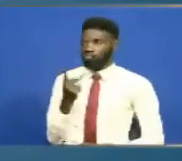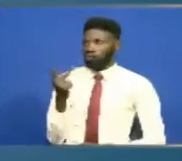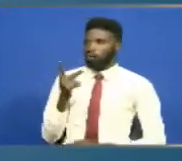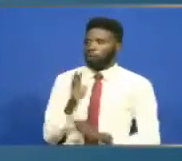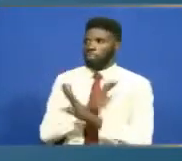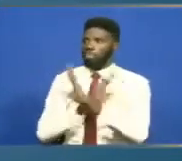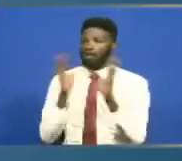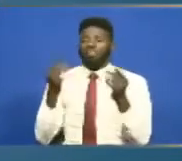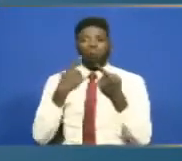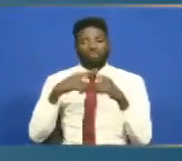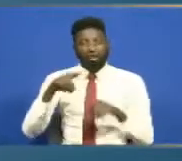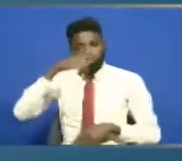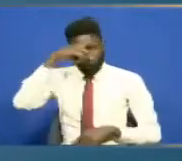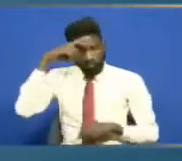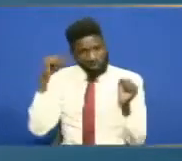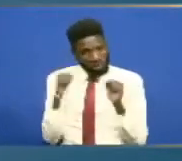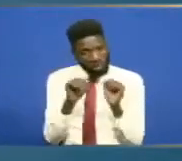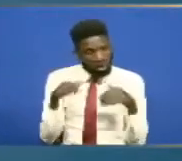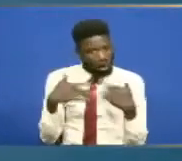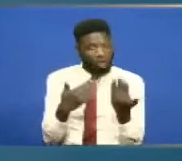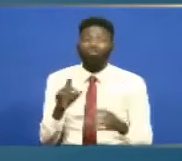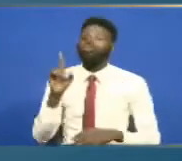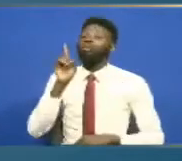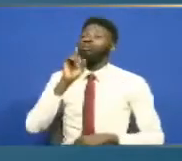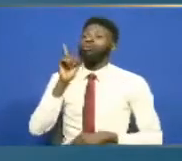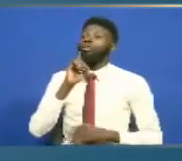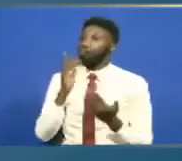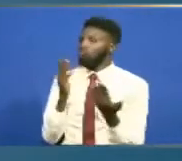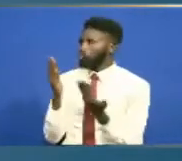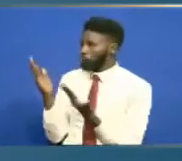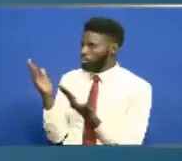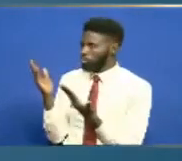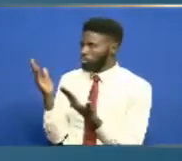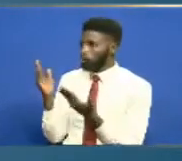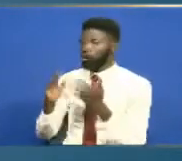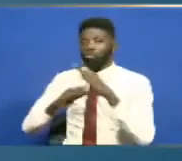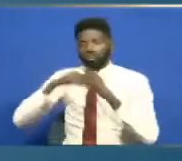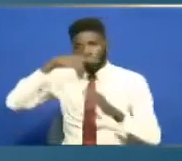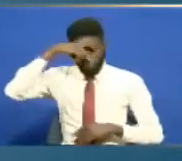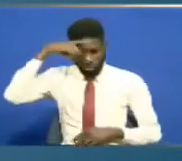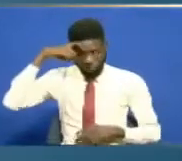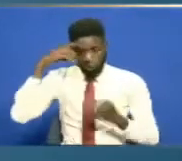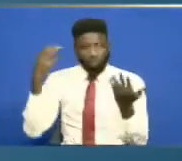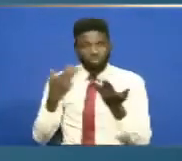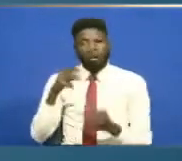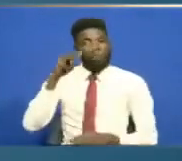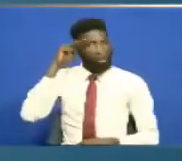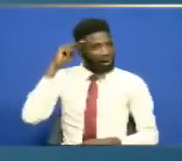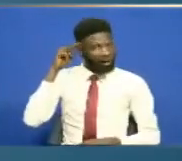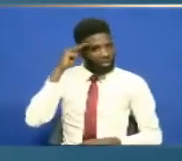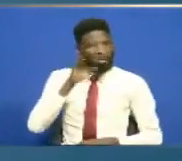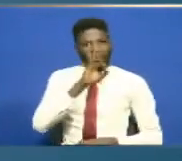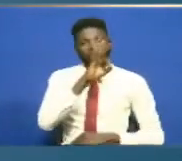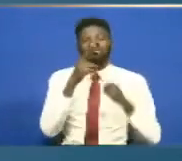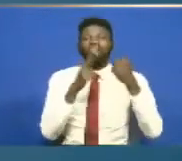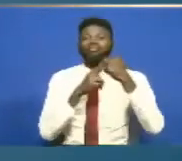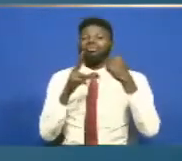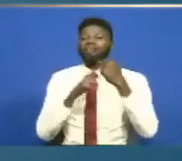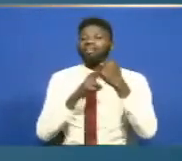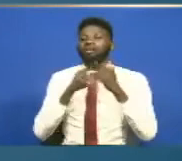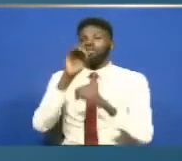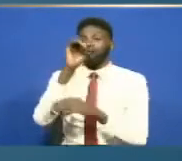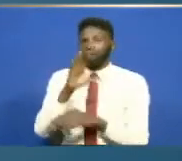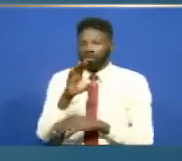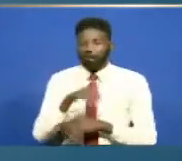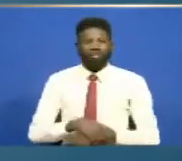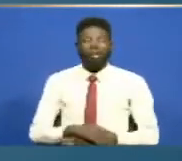will the temperatures be tomorrow? And this is it. The highest across the country will be experienced in Mandera at 37 degrees Celsius.